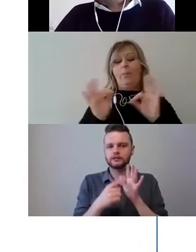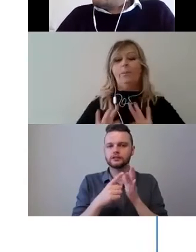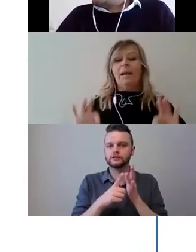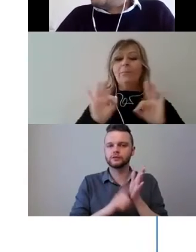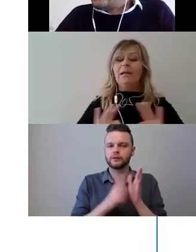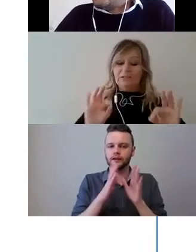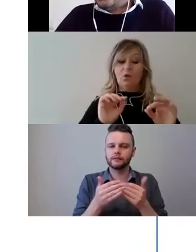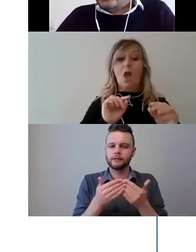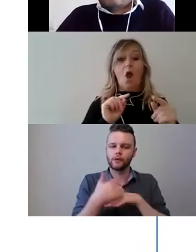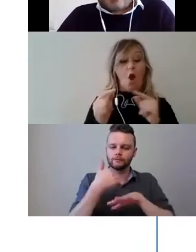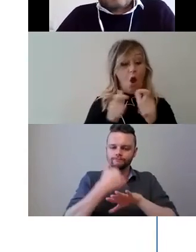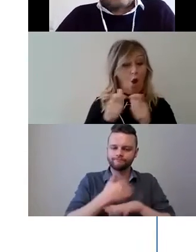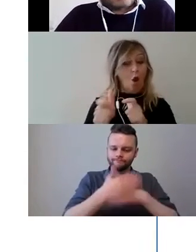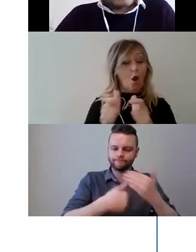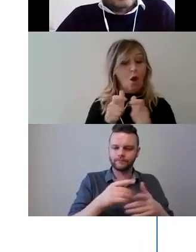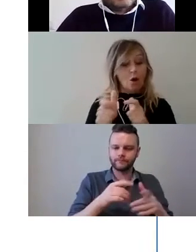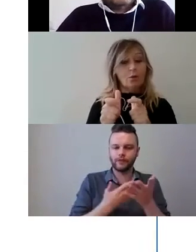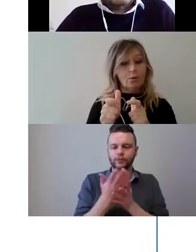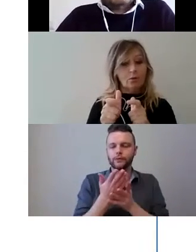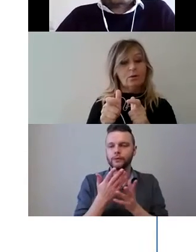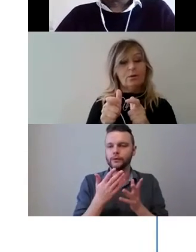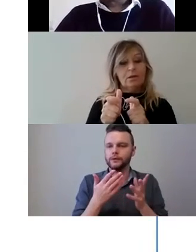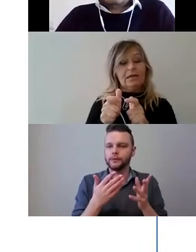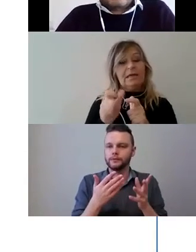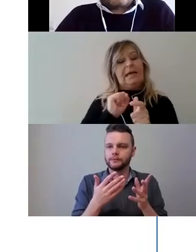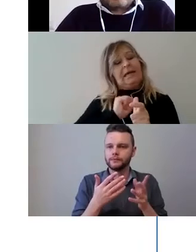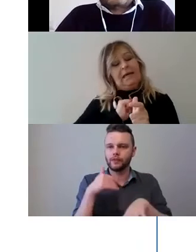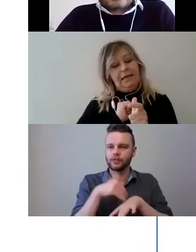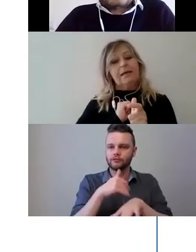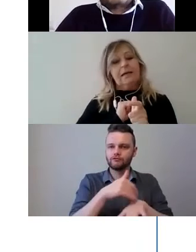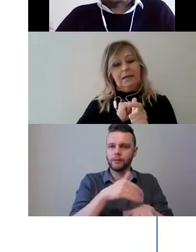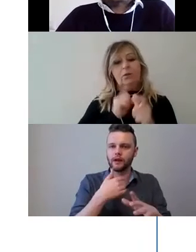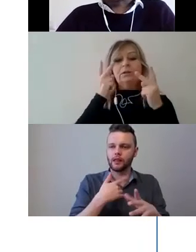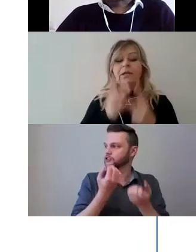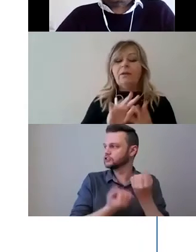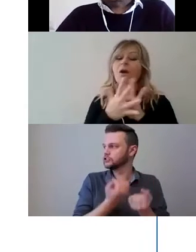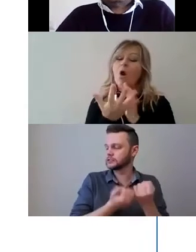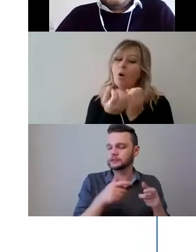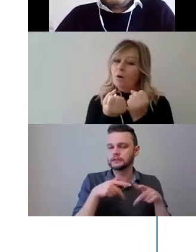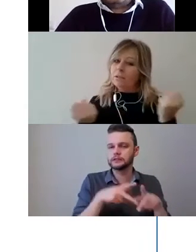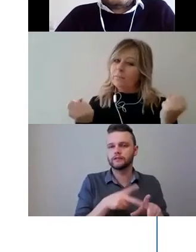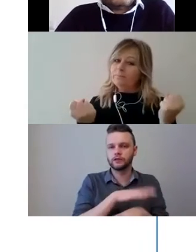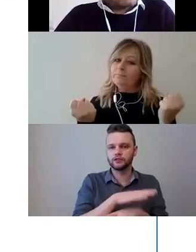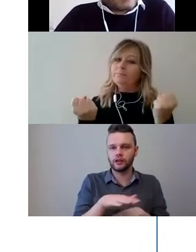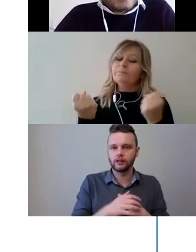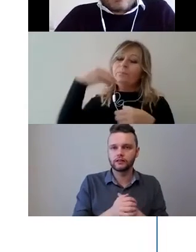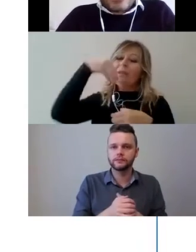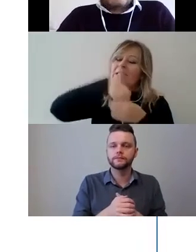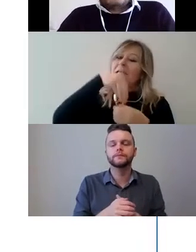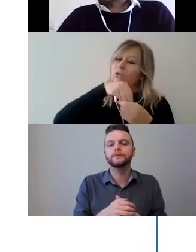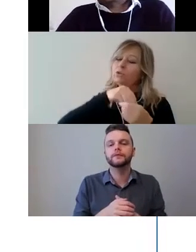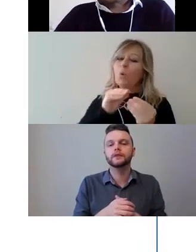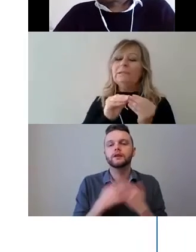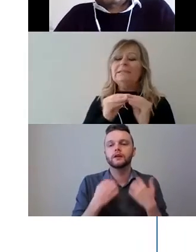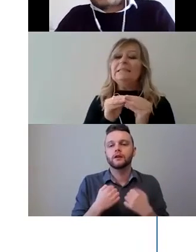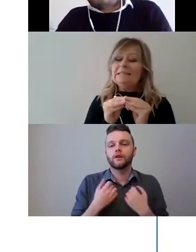more implemented in the frame of the criminal justice for child. and it's the use of the COI.